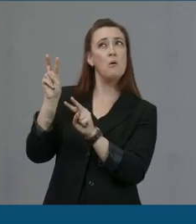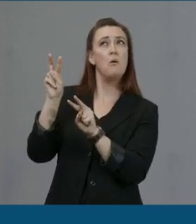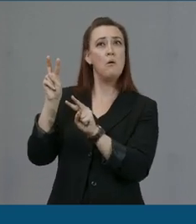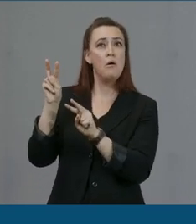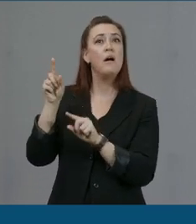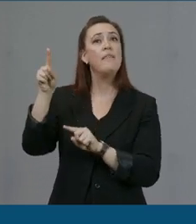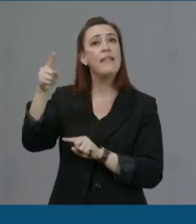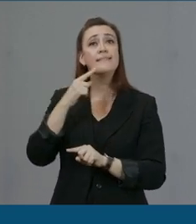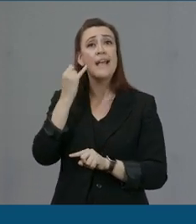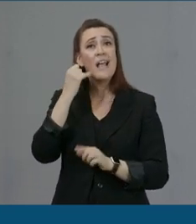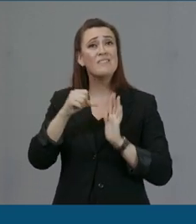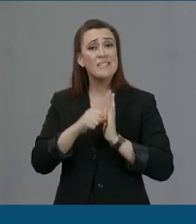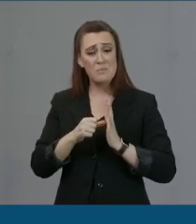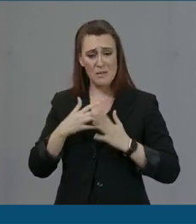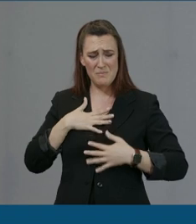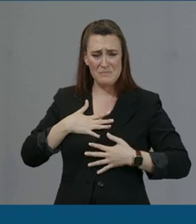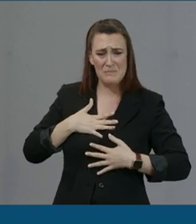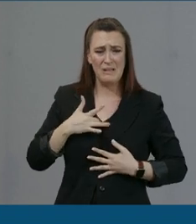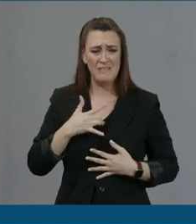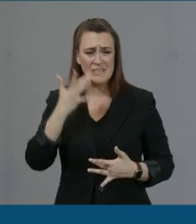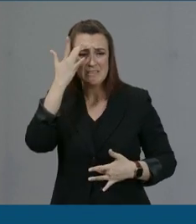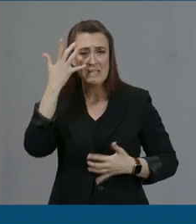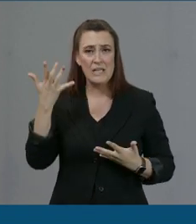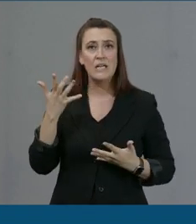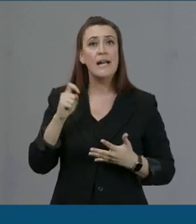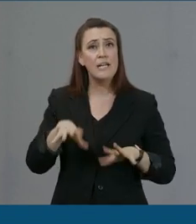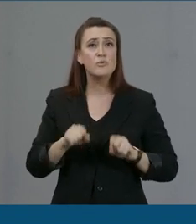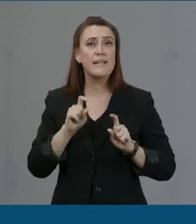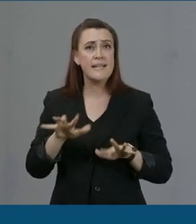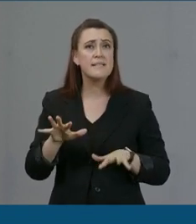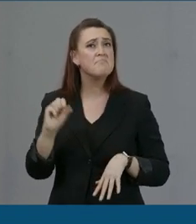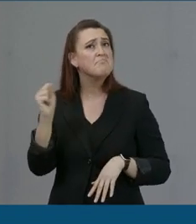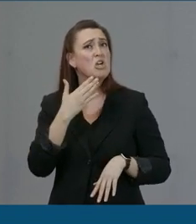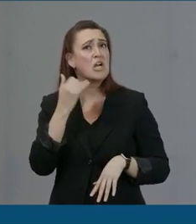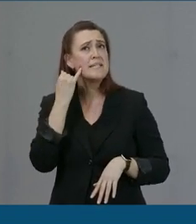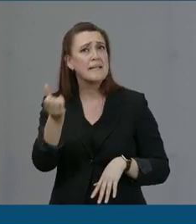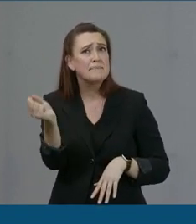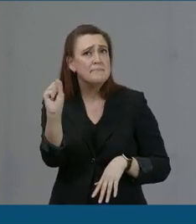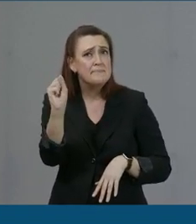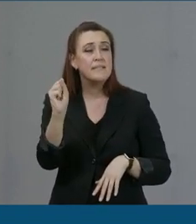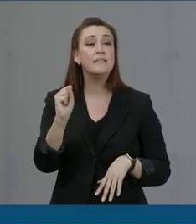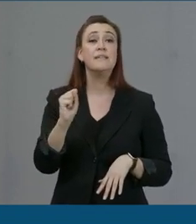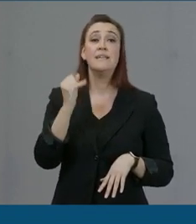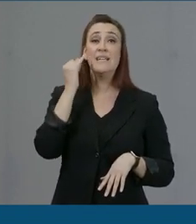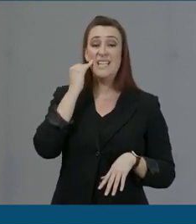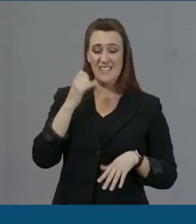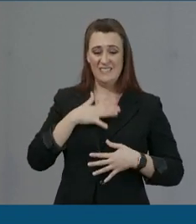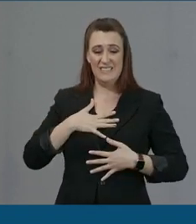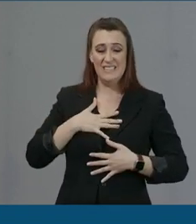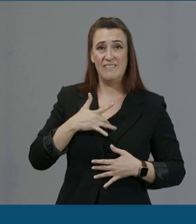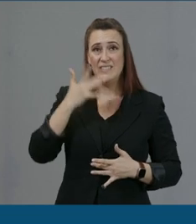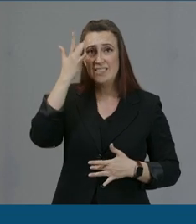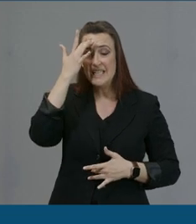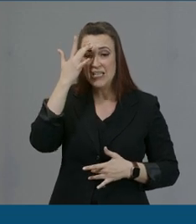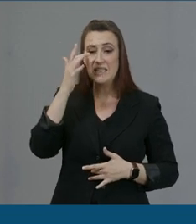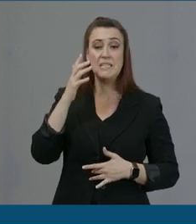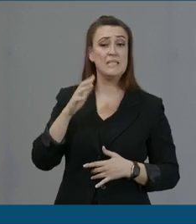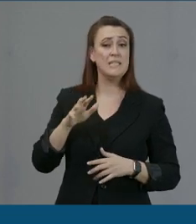to be tested. And there's the possibility or a higher possibility that you're going to test positive and